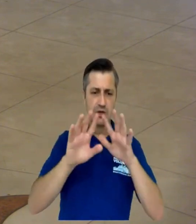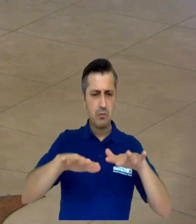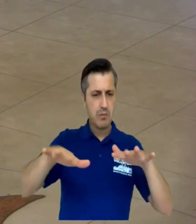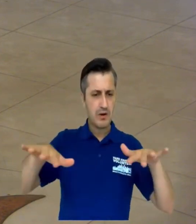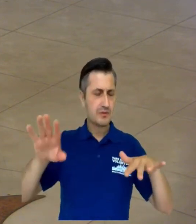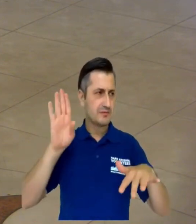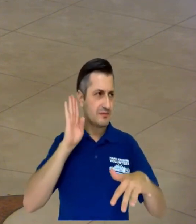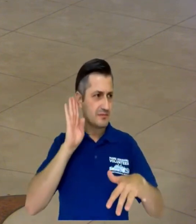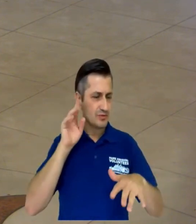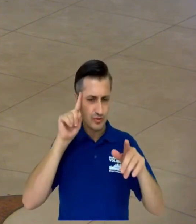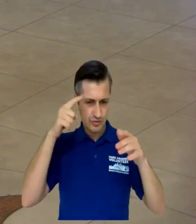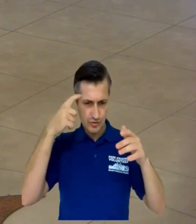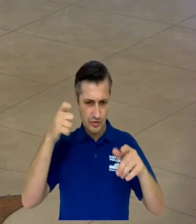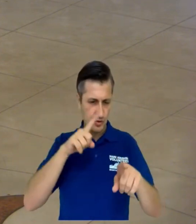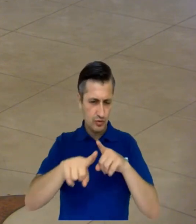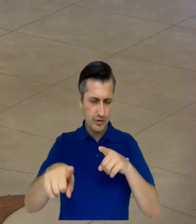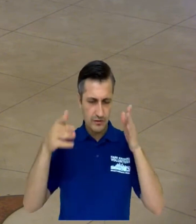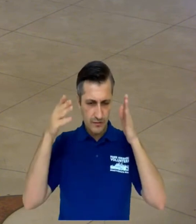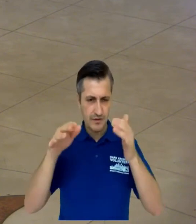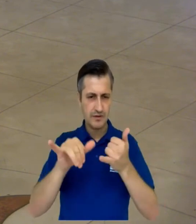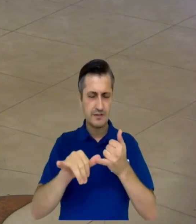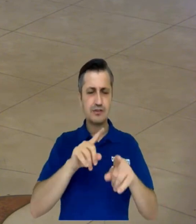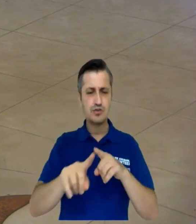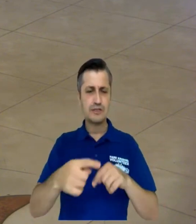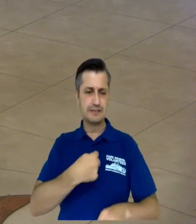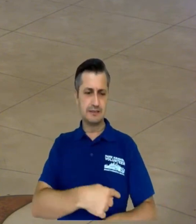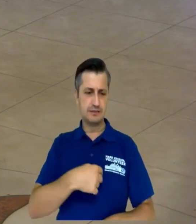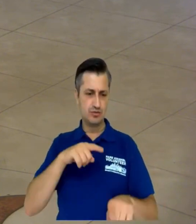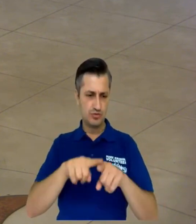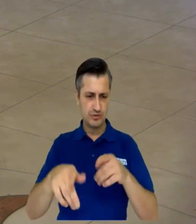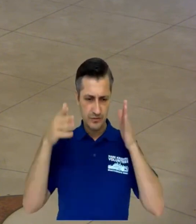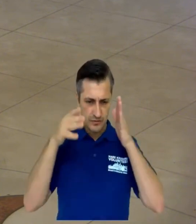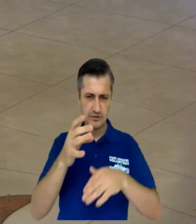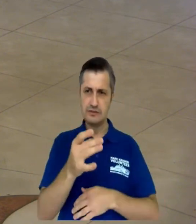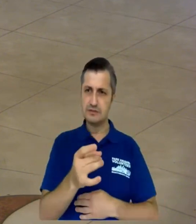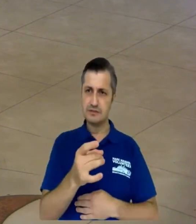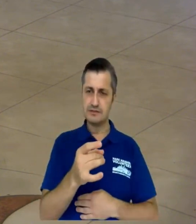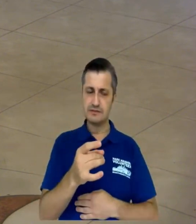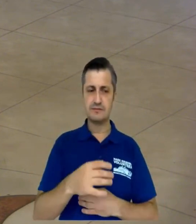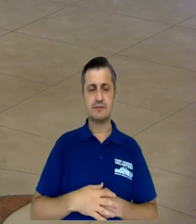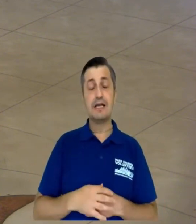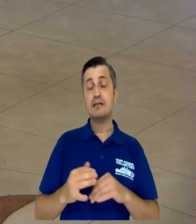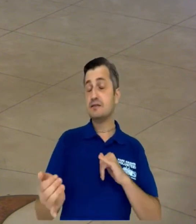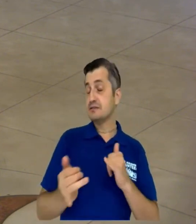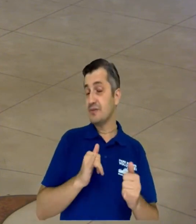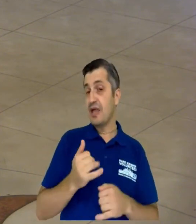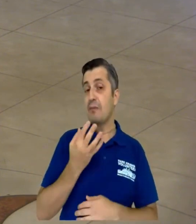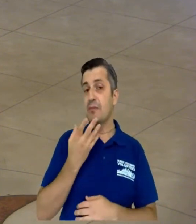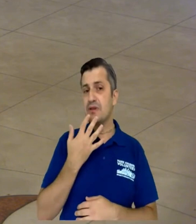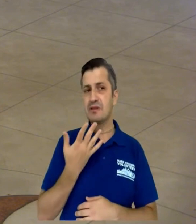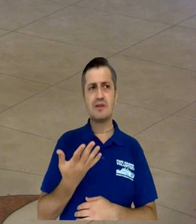I'm actually sincerely chanting, because sometimes what happens is we make the mistake and we think that, why am I not